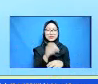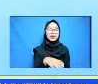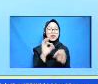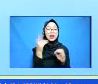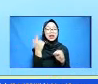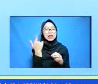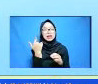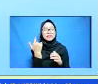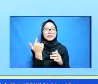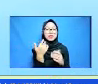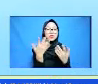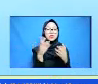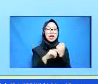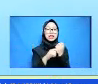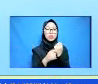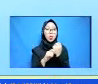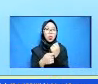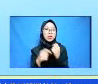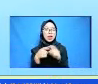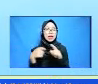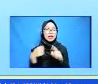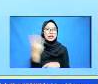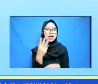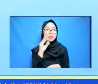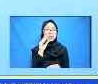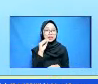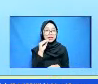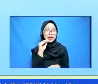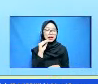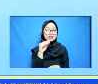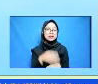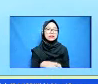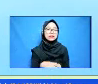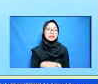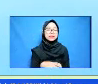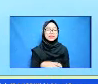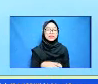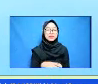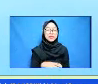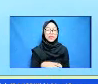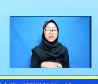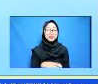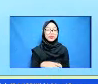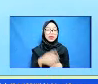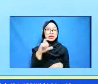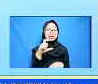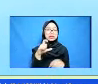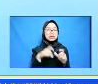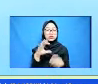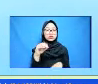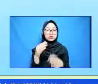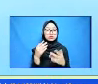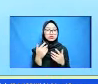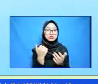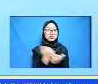Diplomacy Week is ambition. And I think for the CSOs, the ambitions are definitely there. And yeah, we already talked about